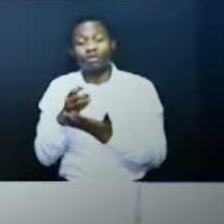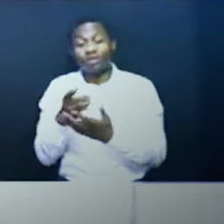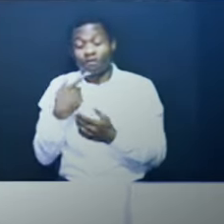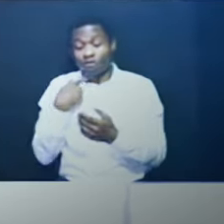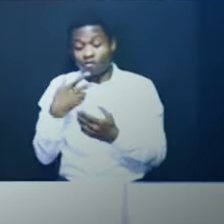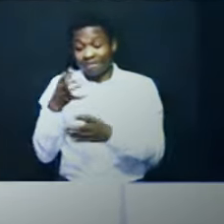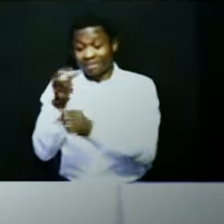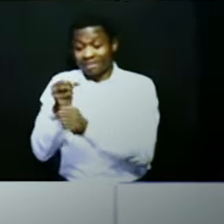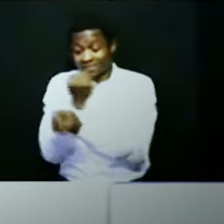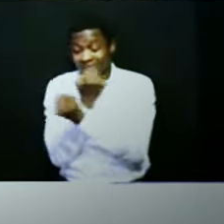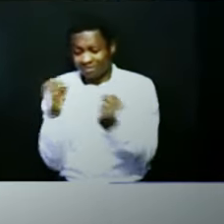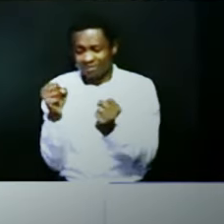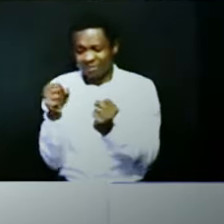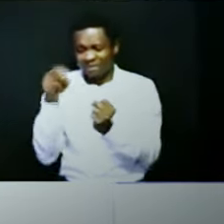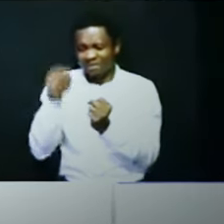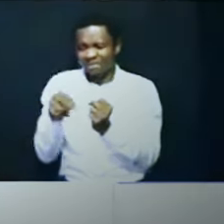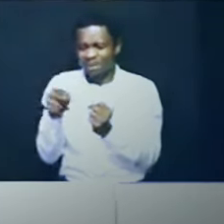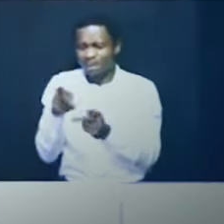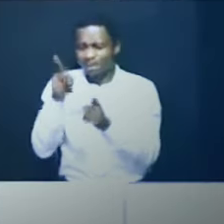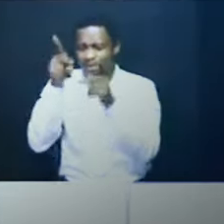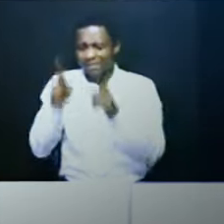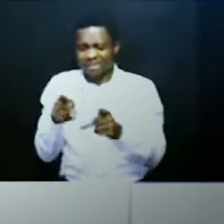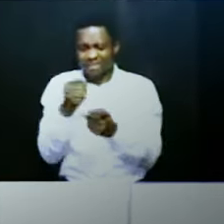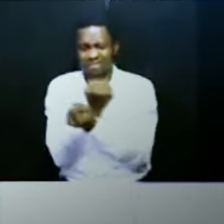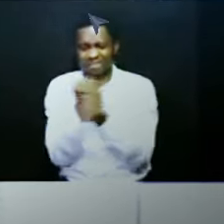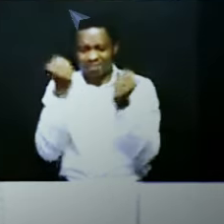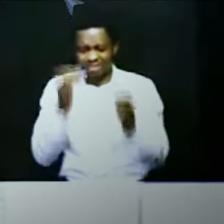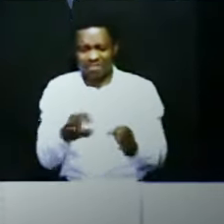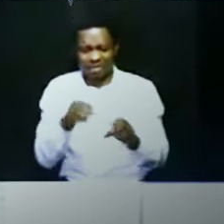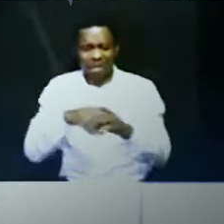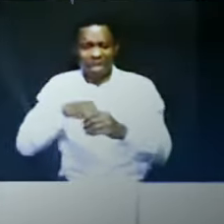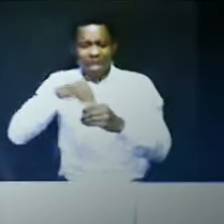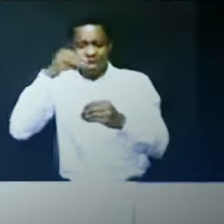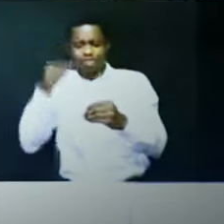we needed a savior outside the human race.